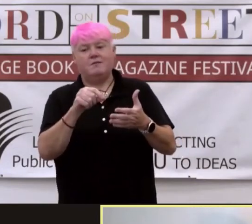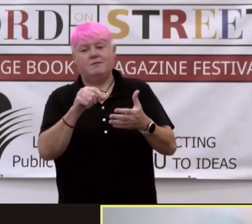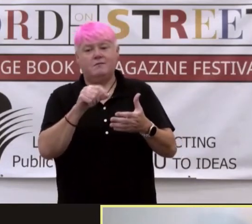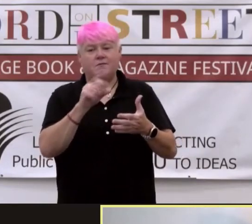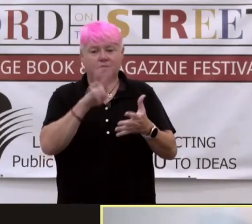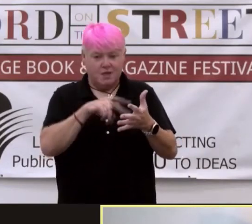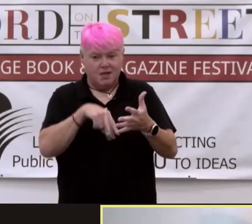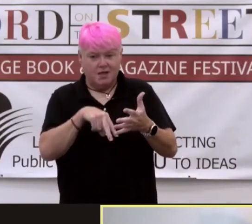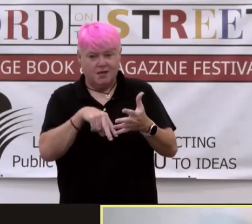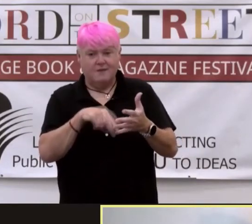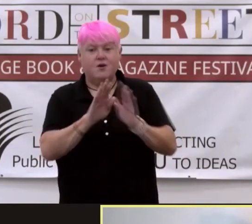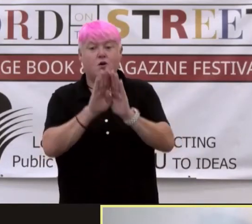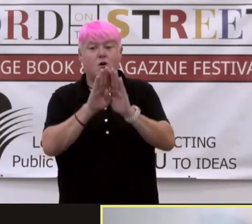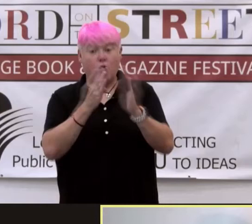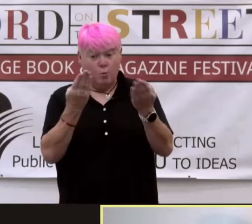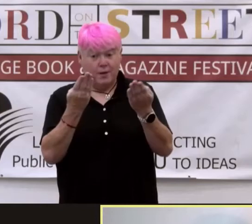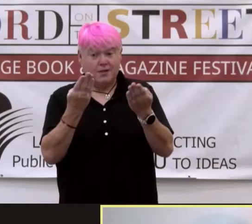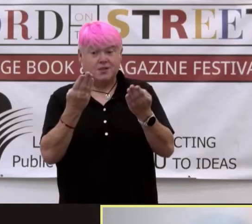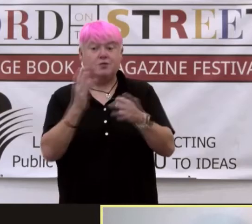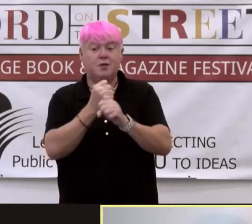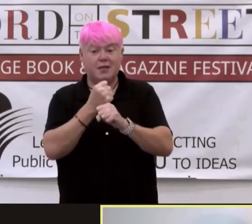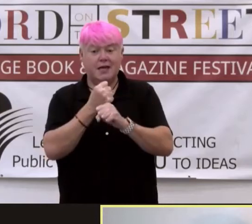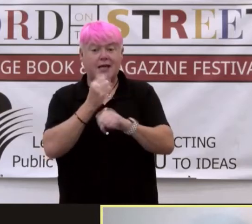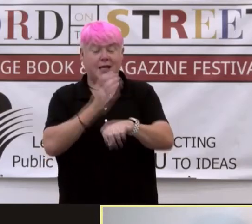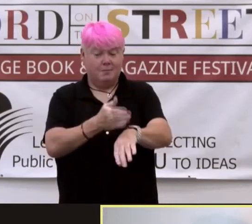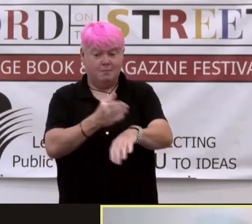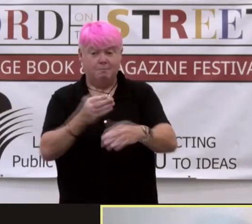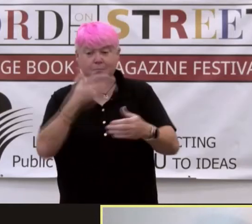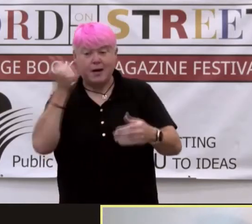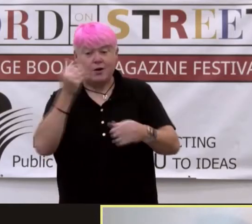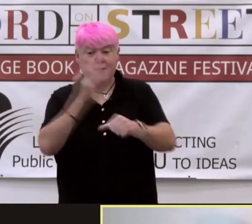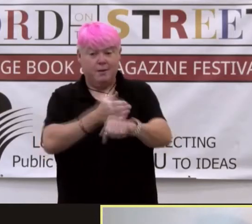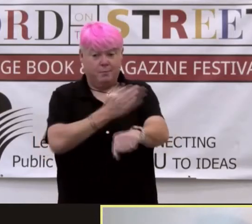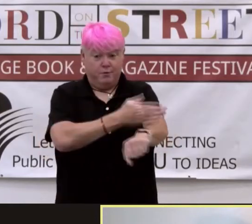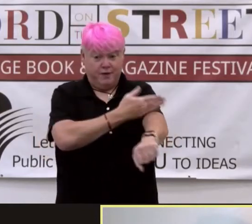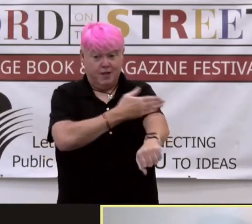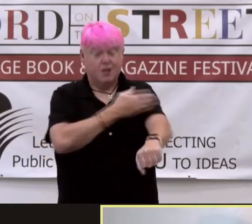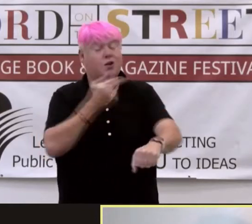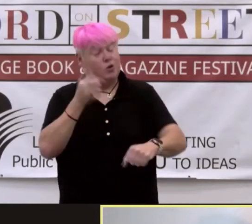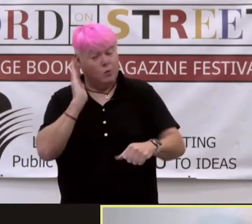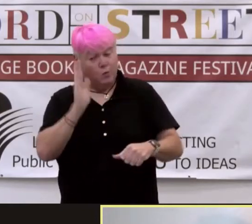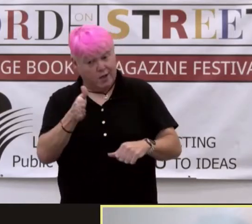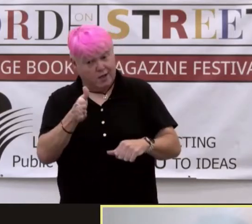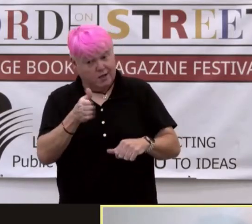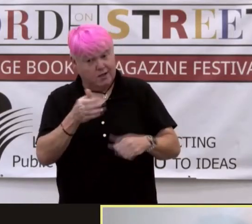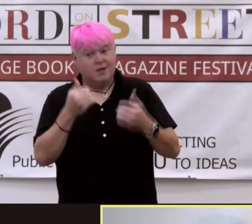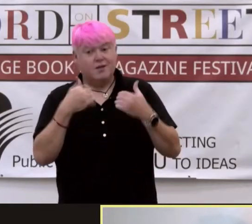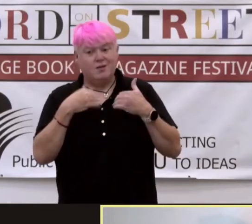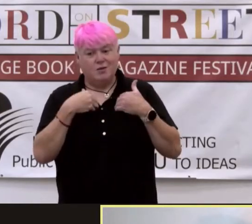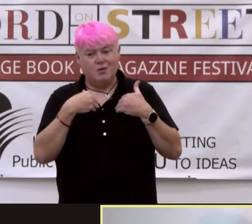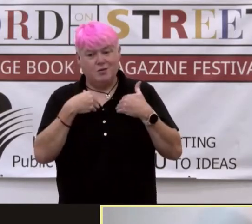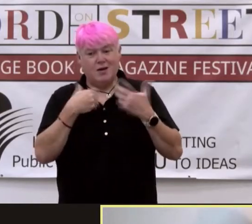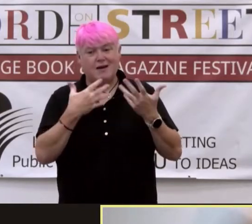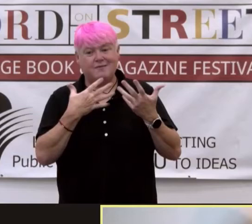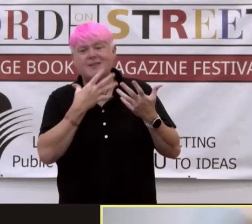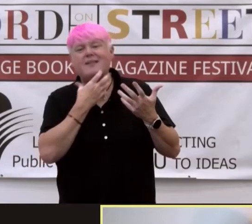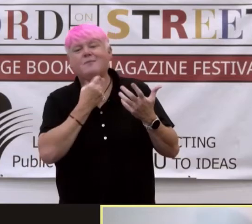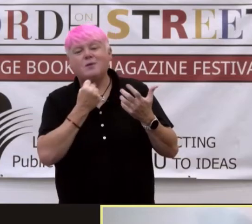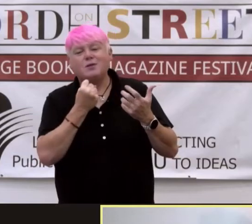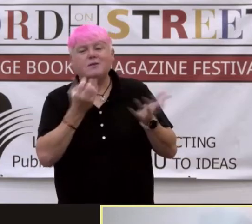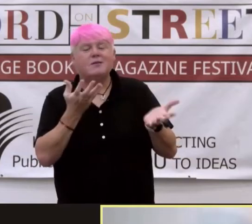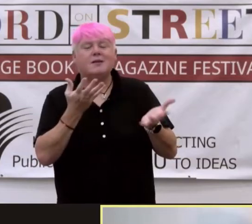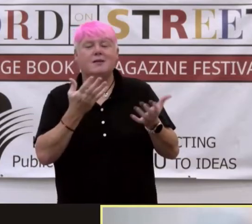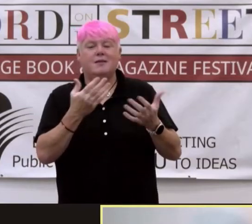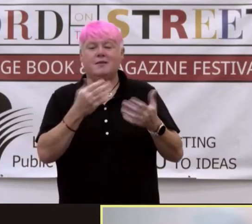you're open to getting better and improving, you will. I think you have to sort of humble yourself before the process. I don't think there's anything wrong